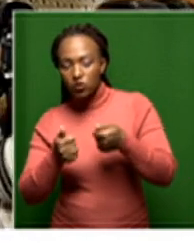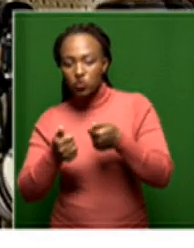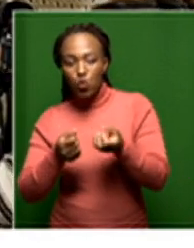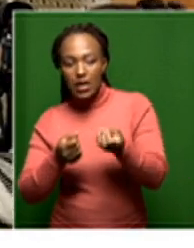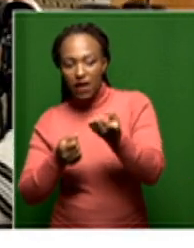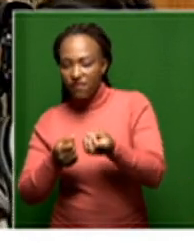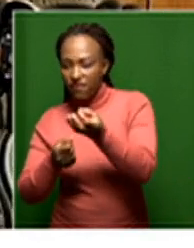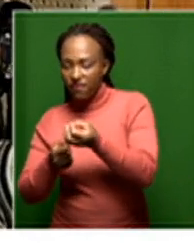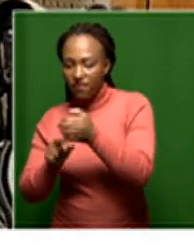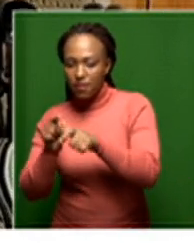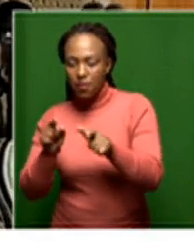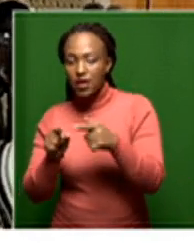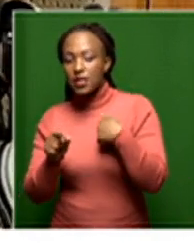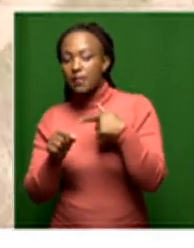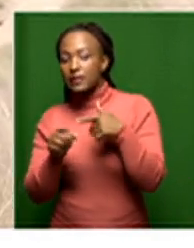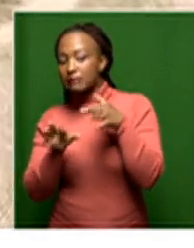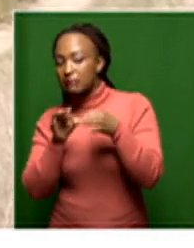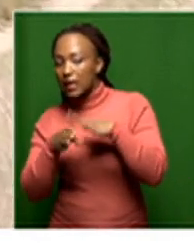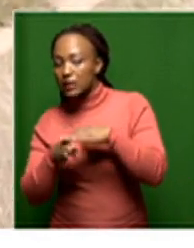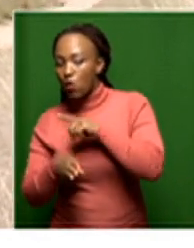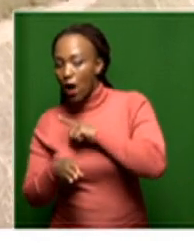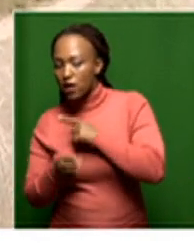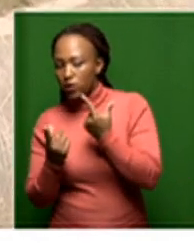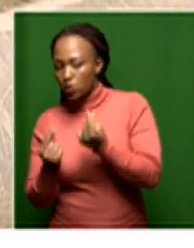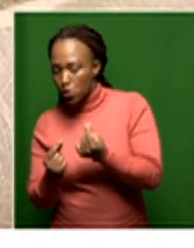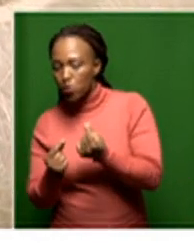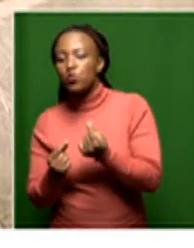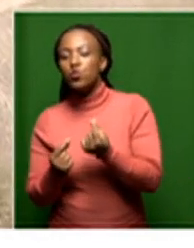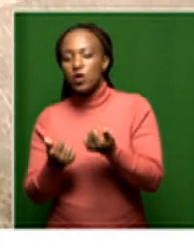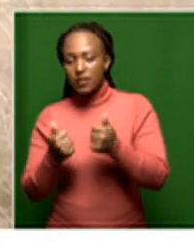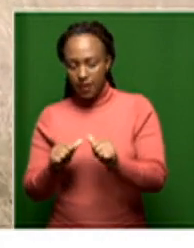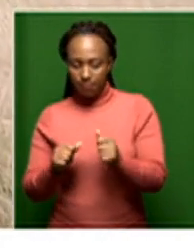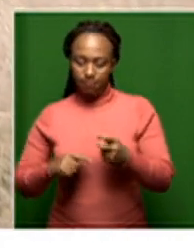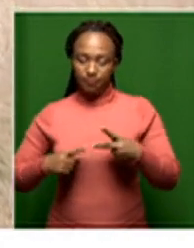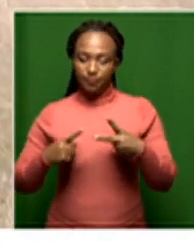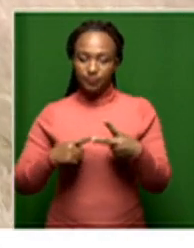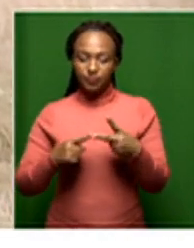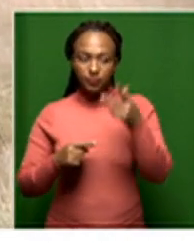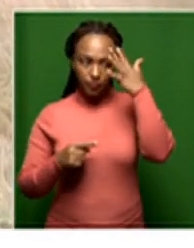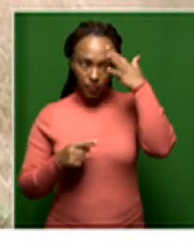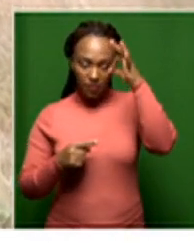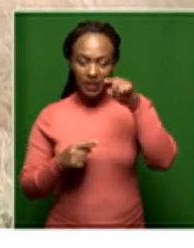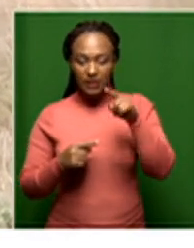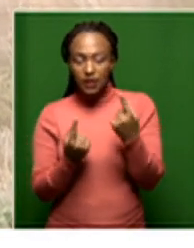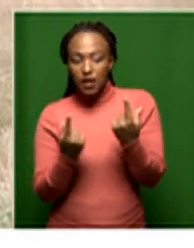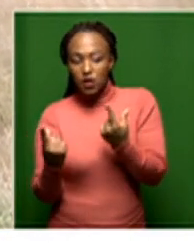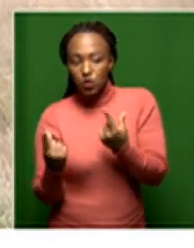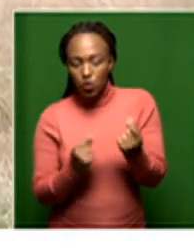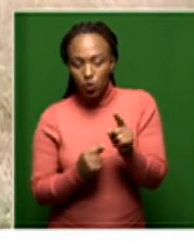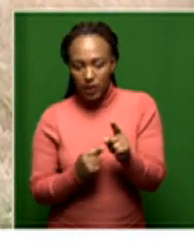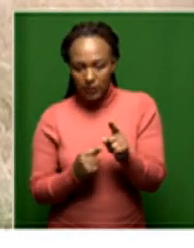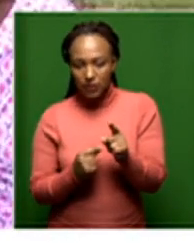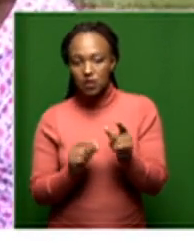must justify the basis on which it wishes to do so. Thereafter, the government embarks upon